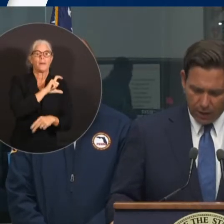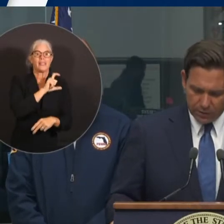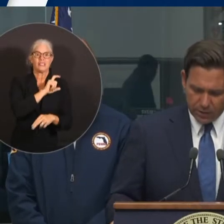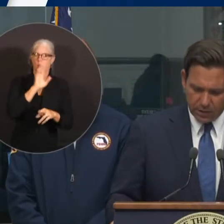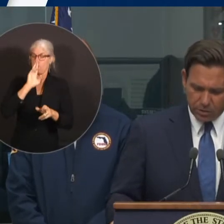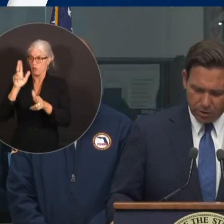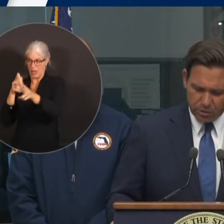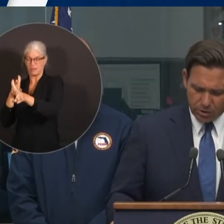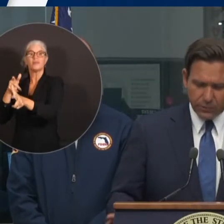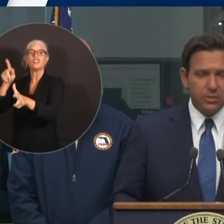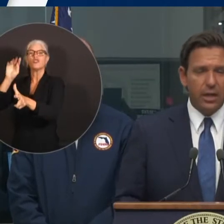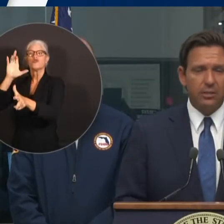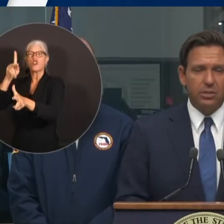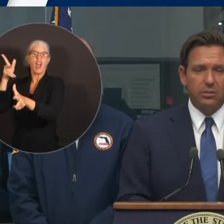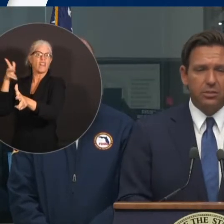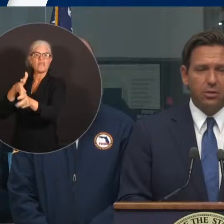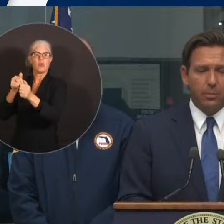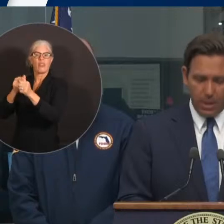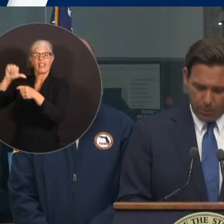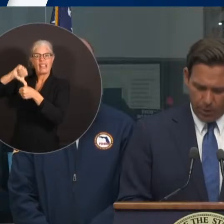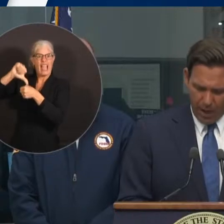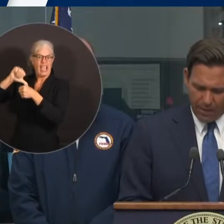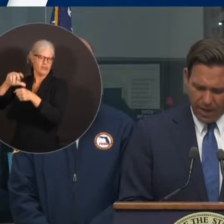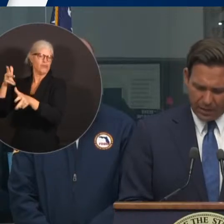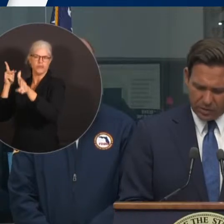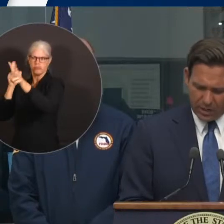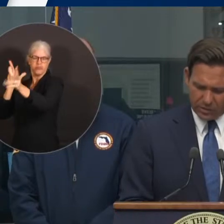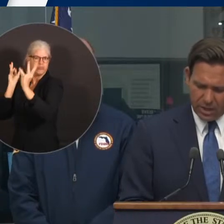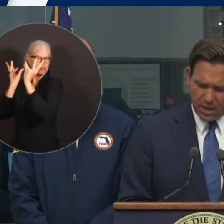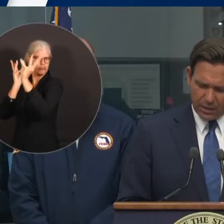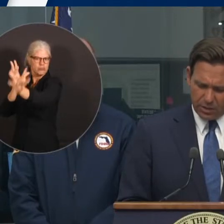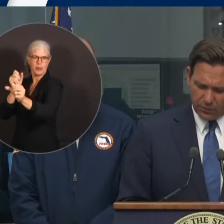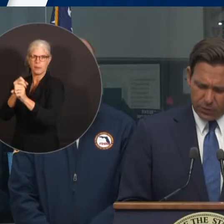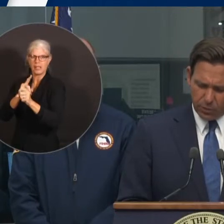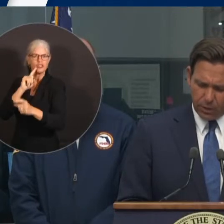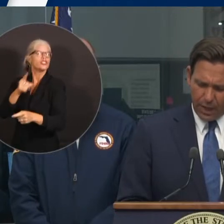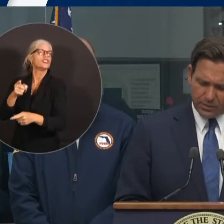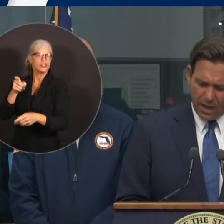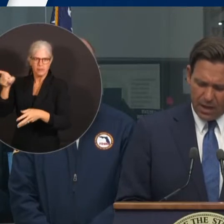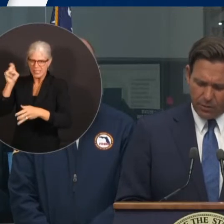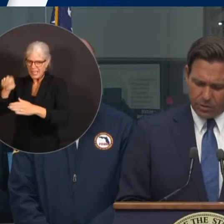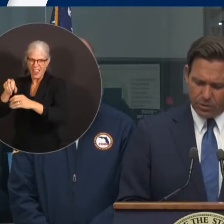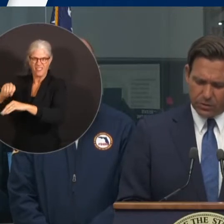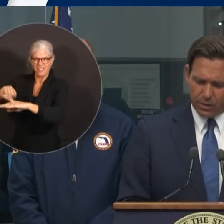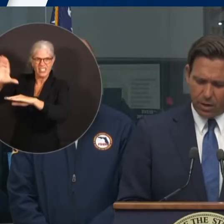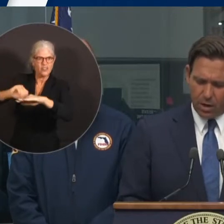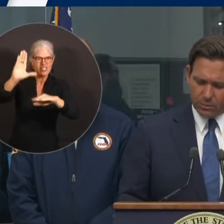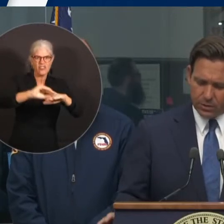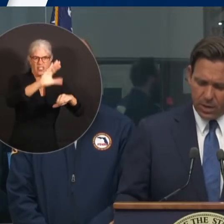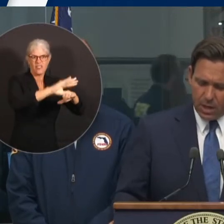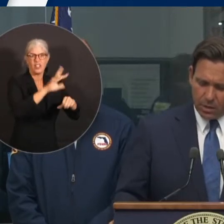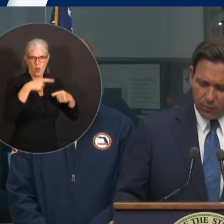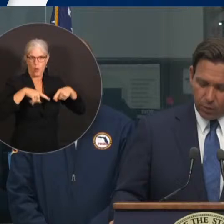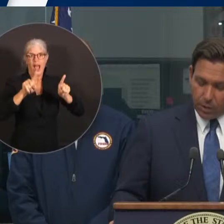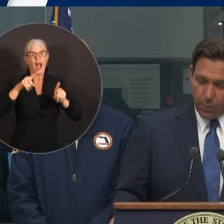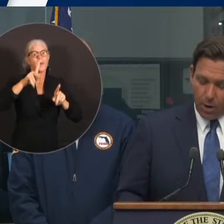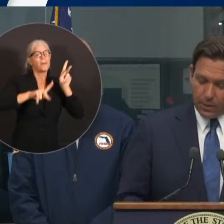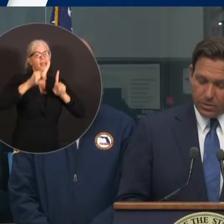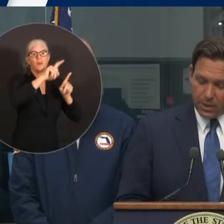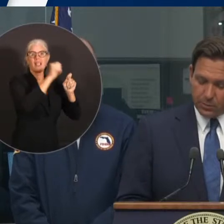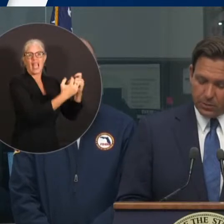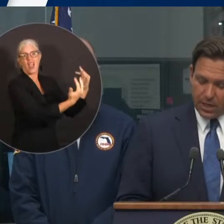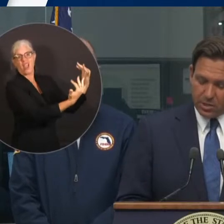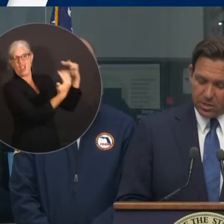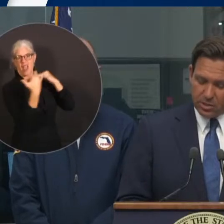fuel trucks to service stations so that people will have access to fuel as they return to their homes. The Florida